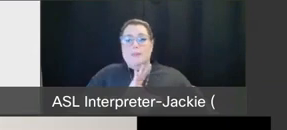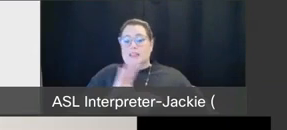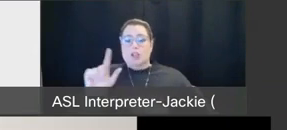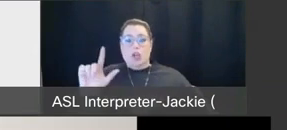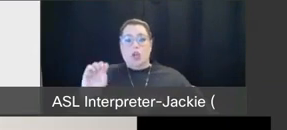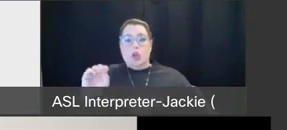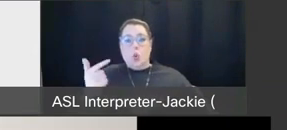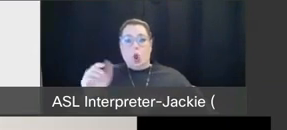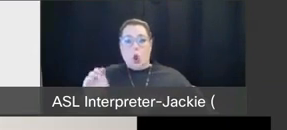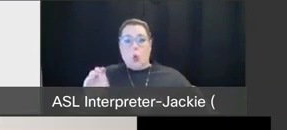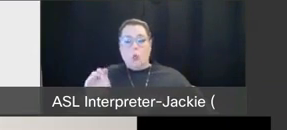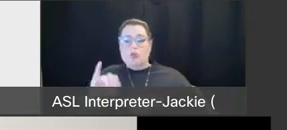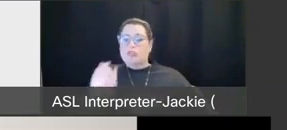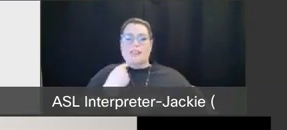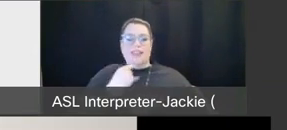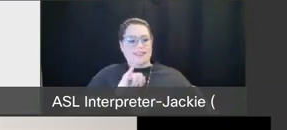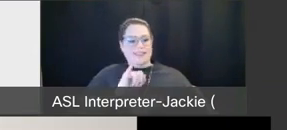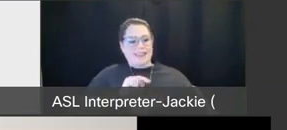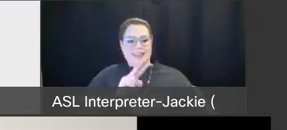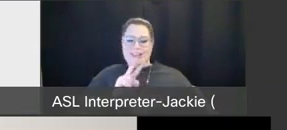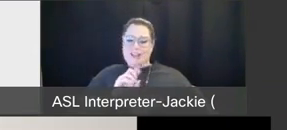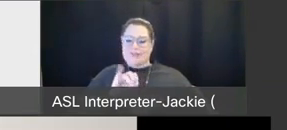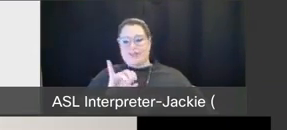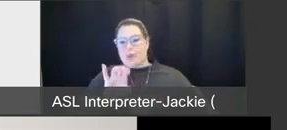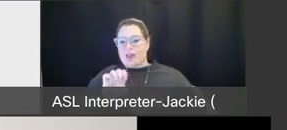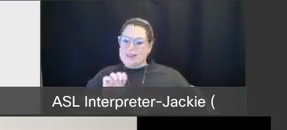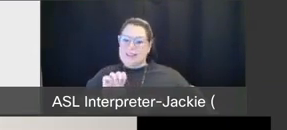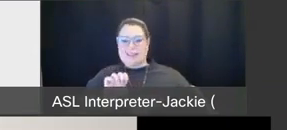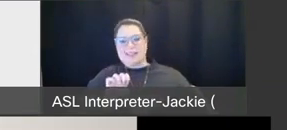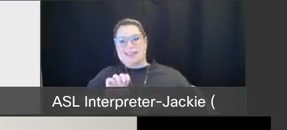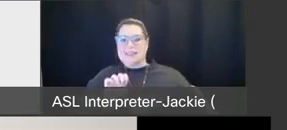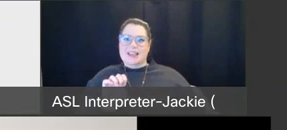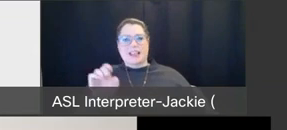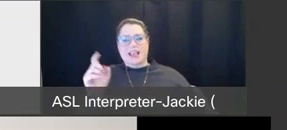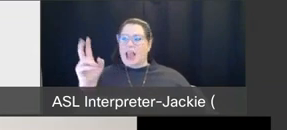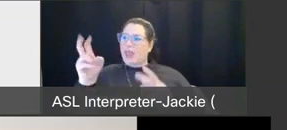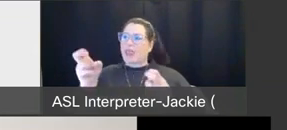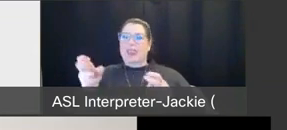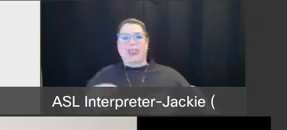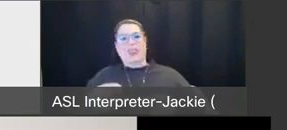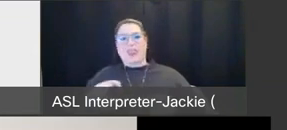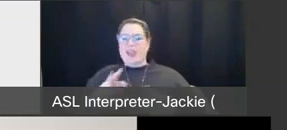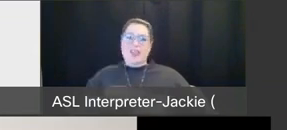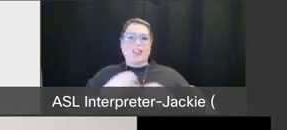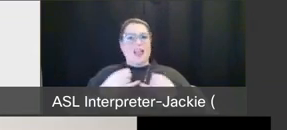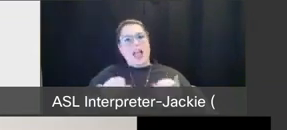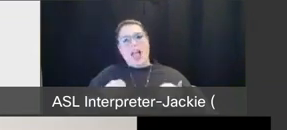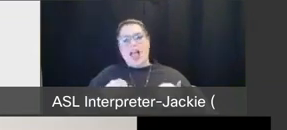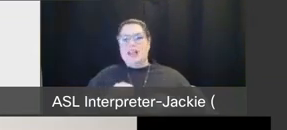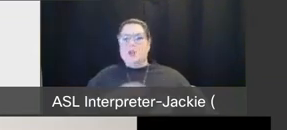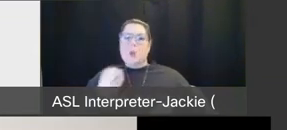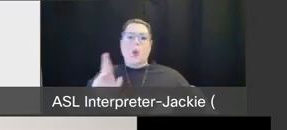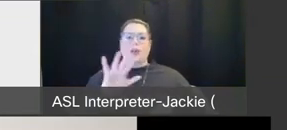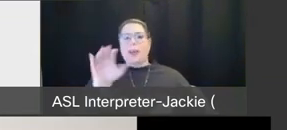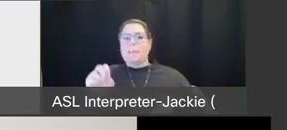says invoice. It's clearly something that was bought at Staples. The name of the company is handwritten.